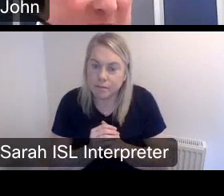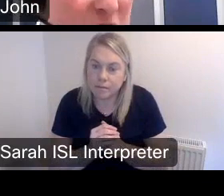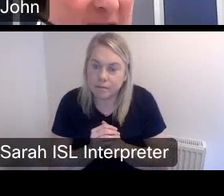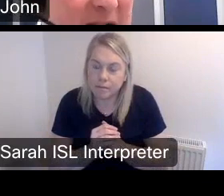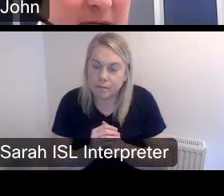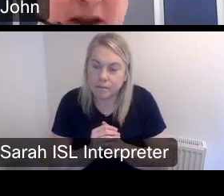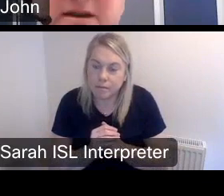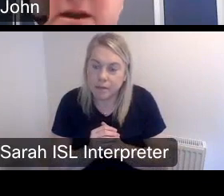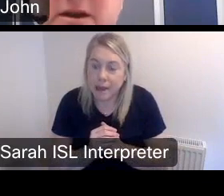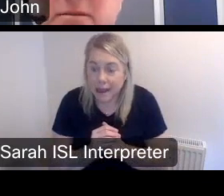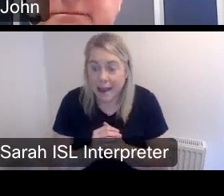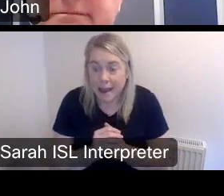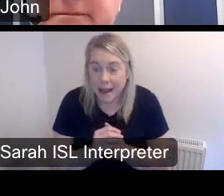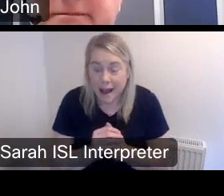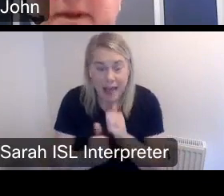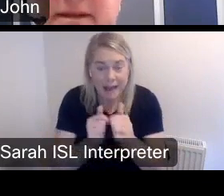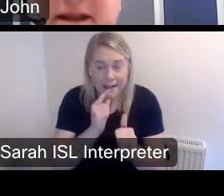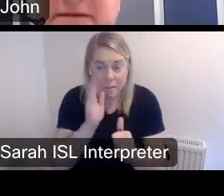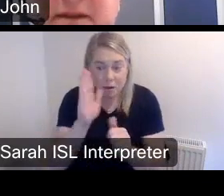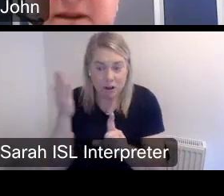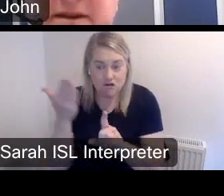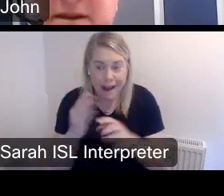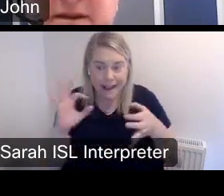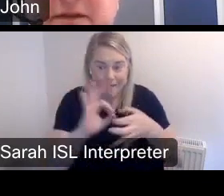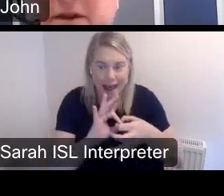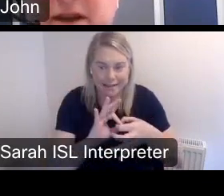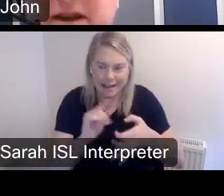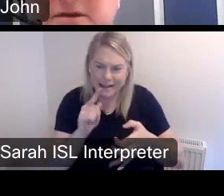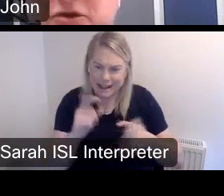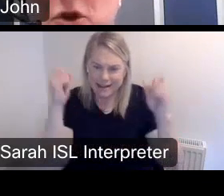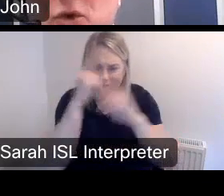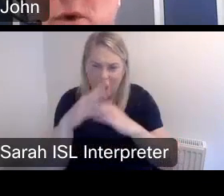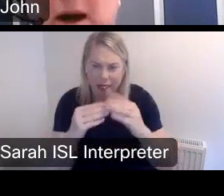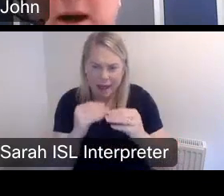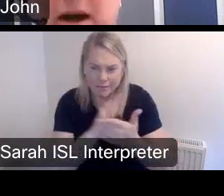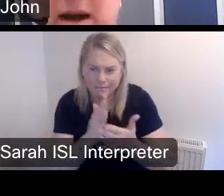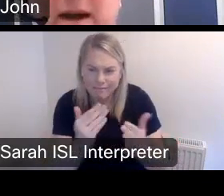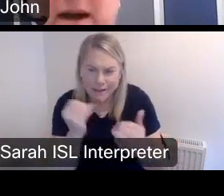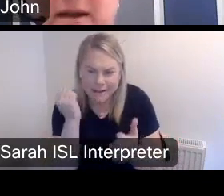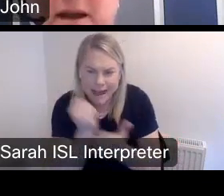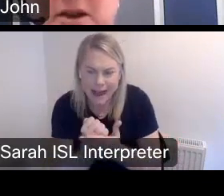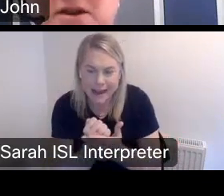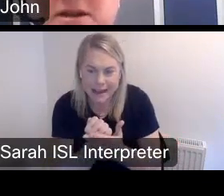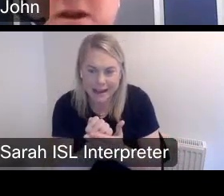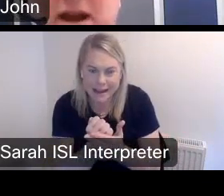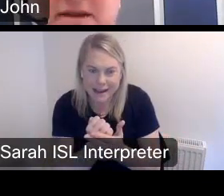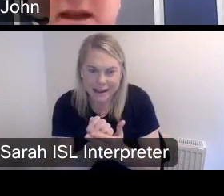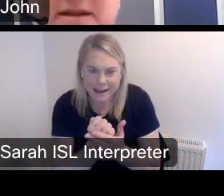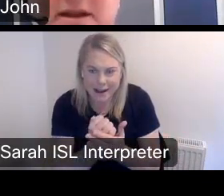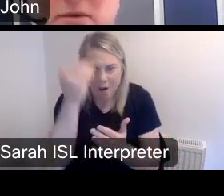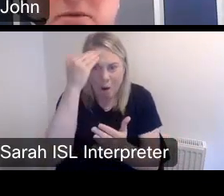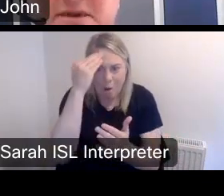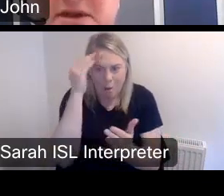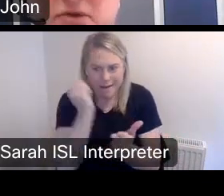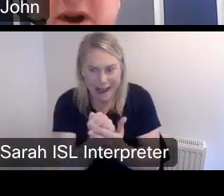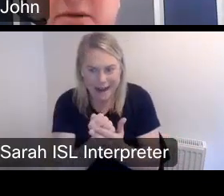to be directly related. You know, that's a very difficult thing to know in the immediate sense.